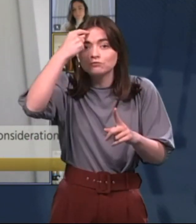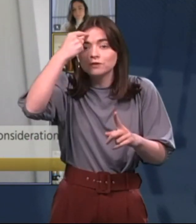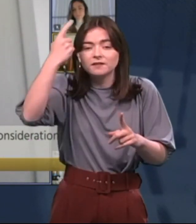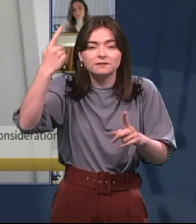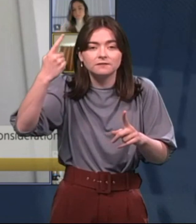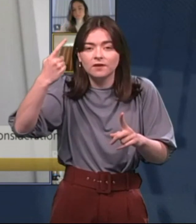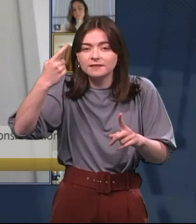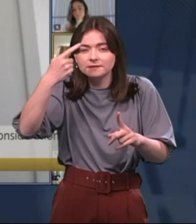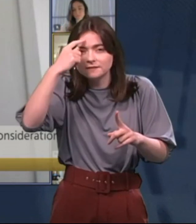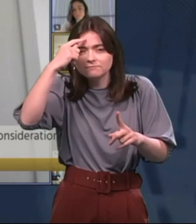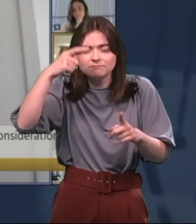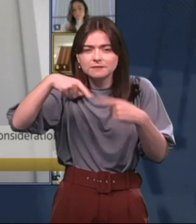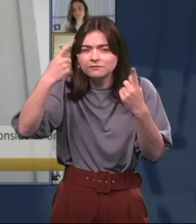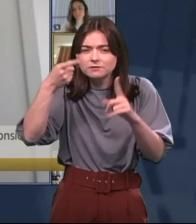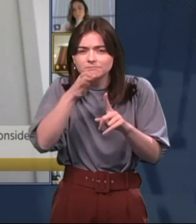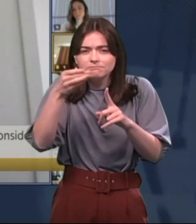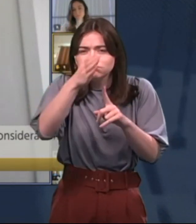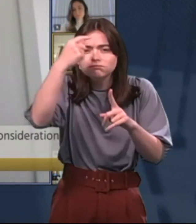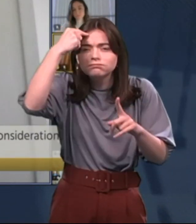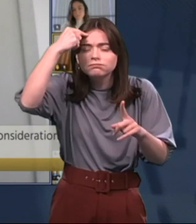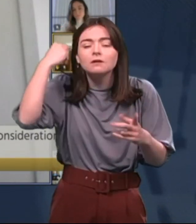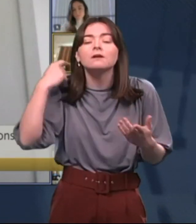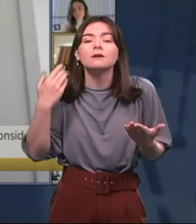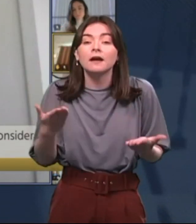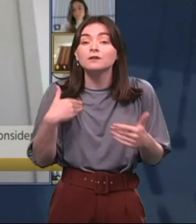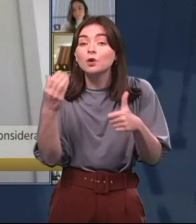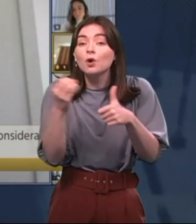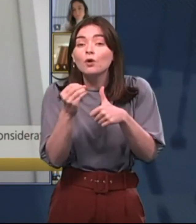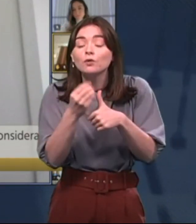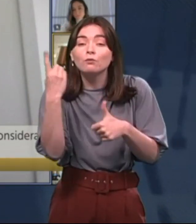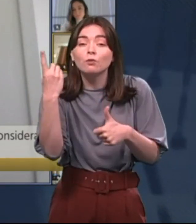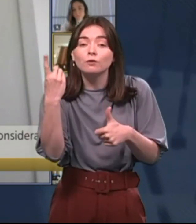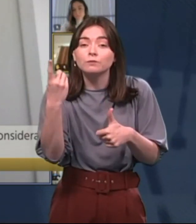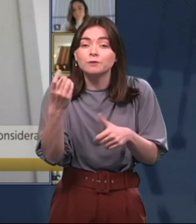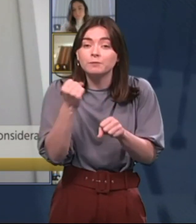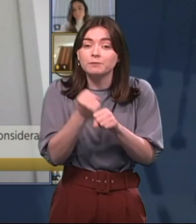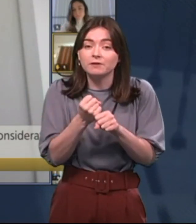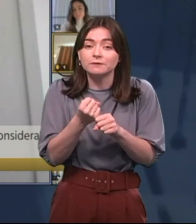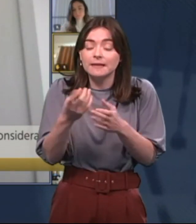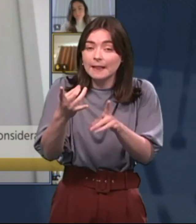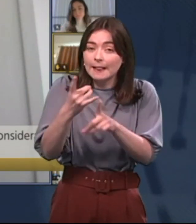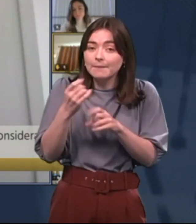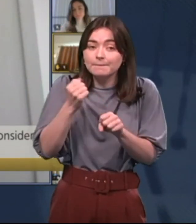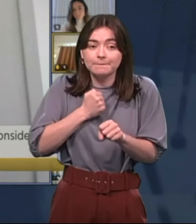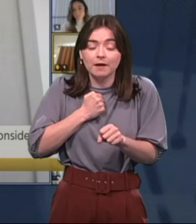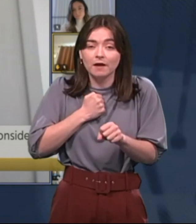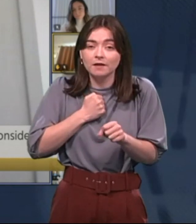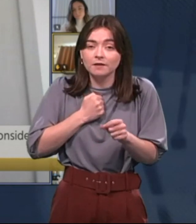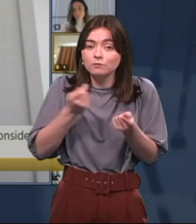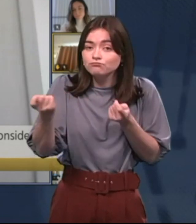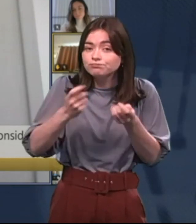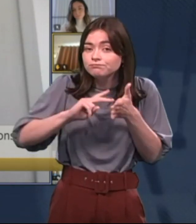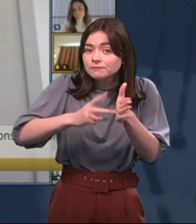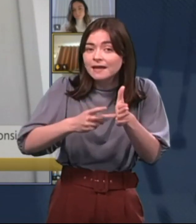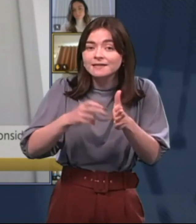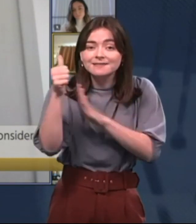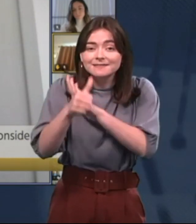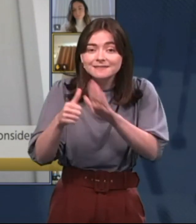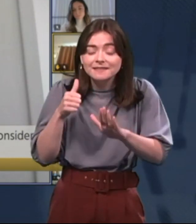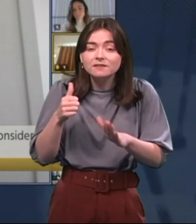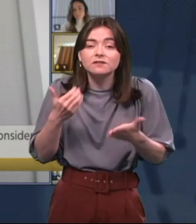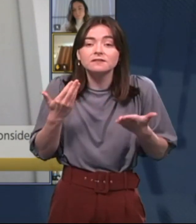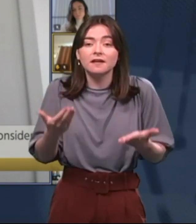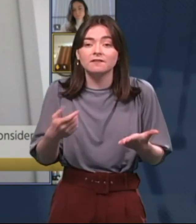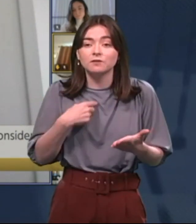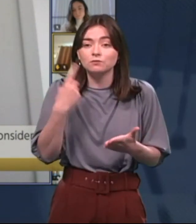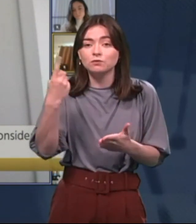different pathways and things like that. And then another one, it might have been trying to help with my organisational skills. And one that I've done a good few